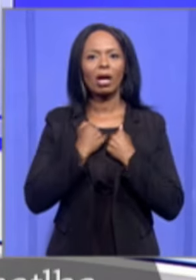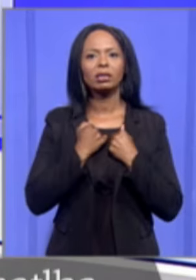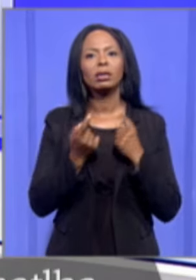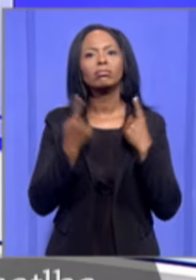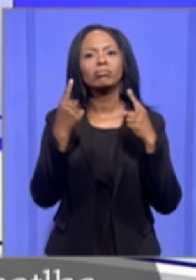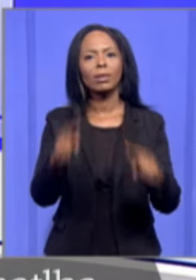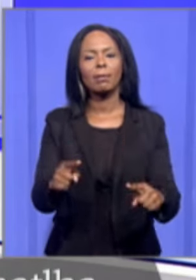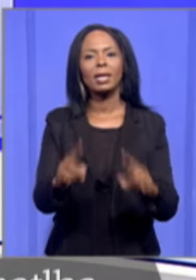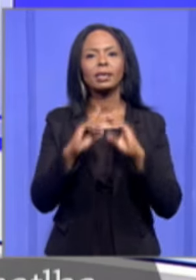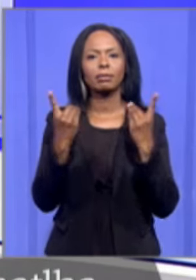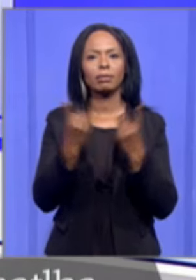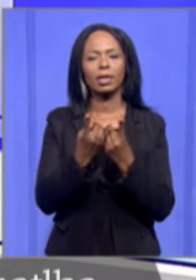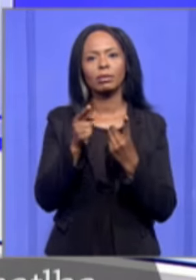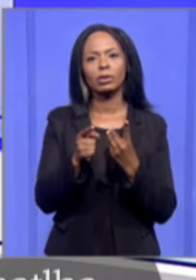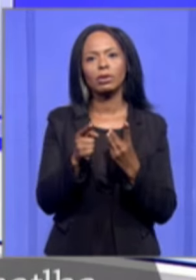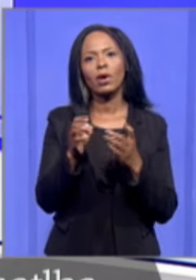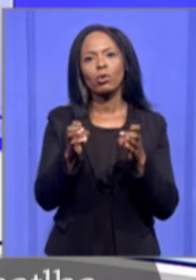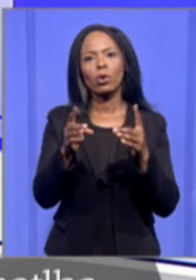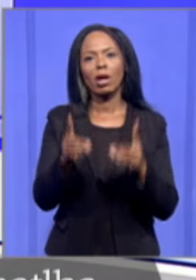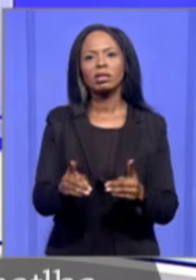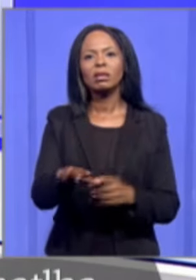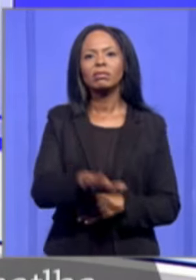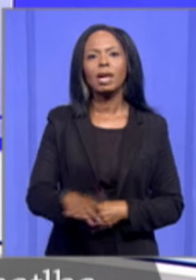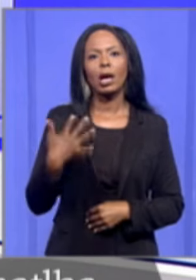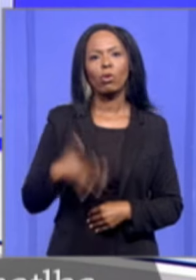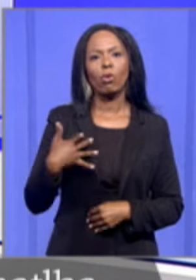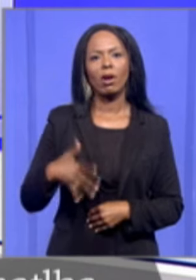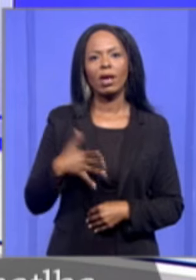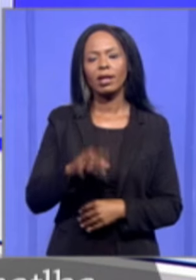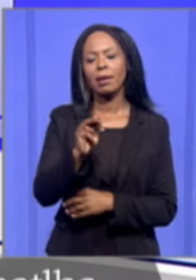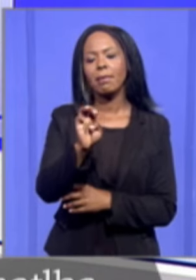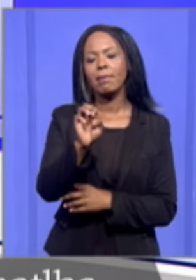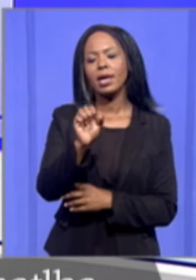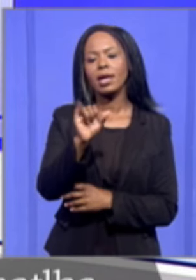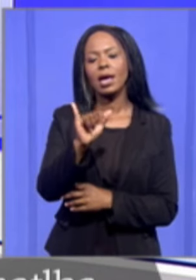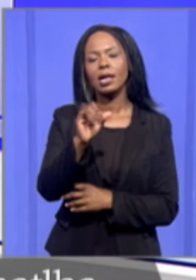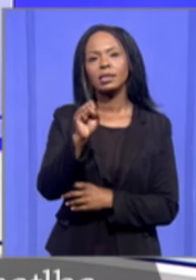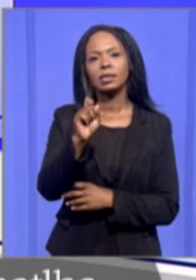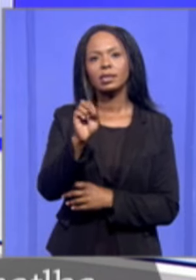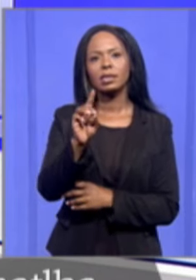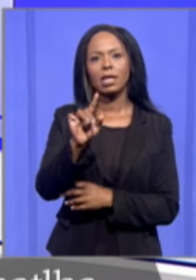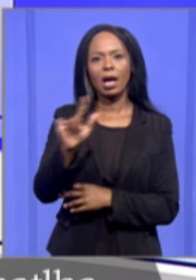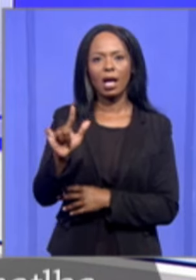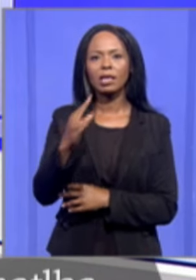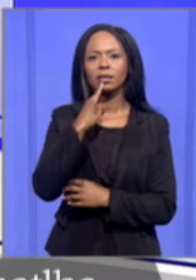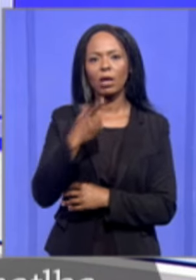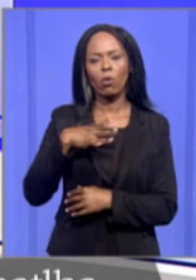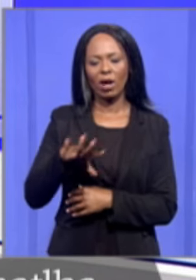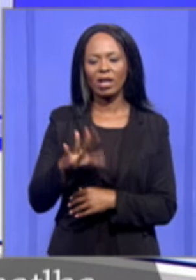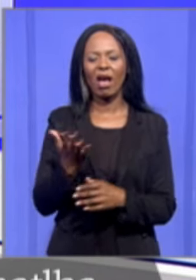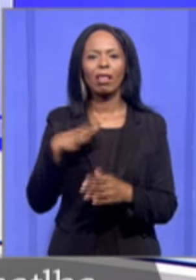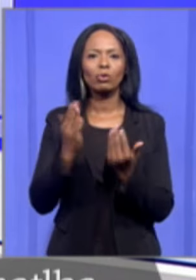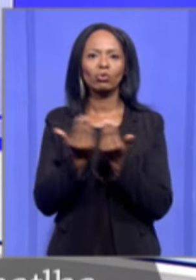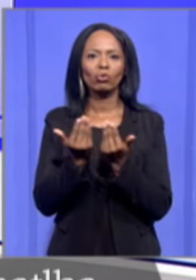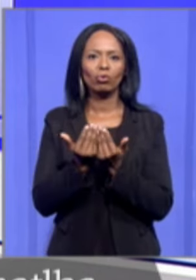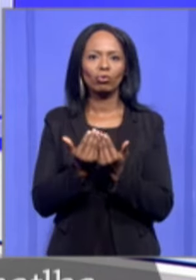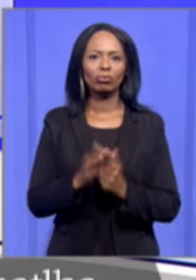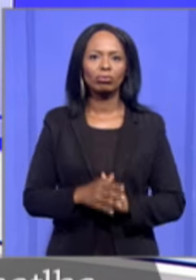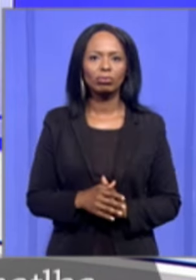thuto tsa ekurulwene kwa Meyersdal gompieno ka maiteko a go bonela bana ba bona diphatlha kwa dikolong tse ba